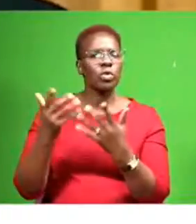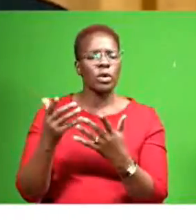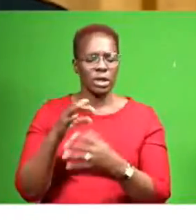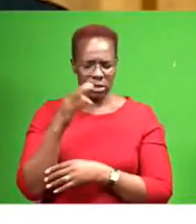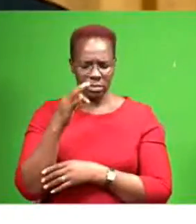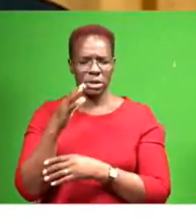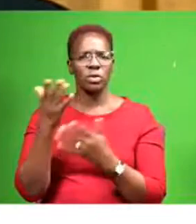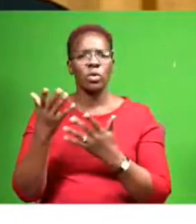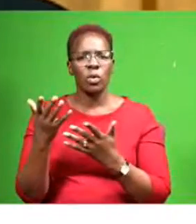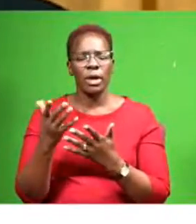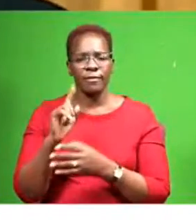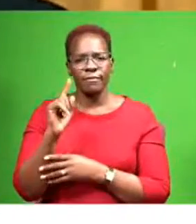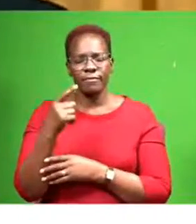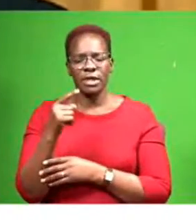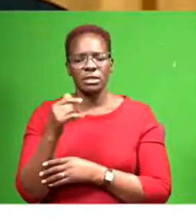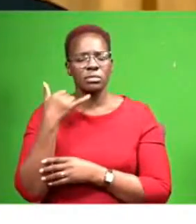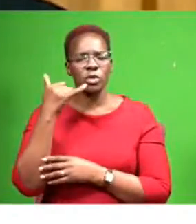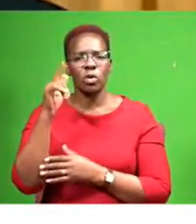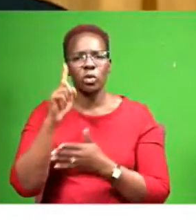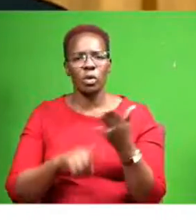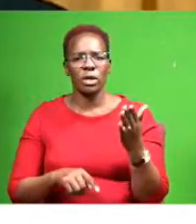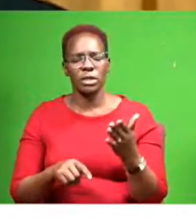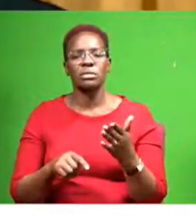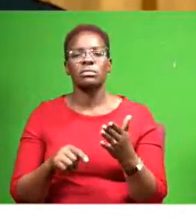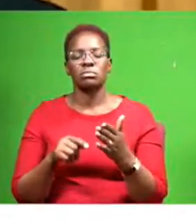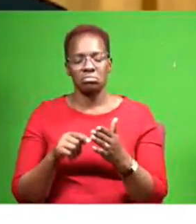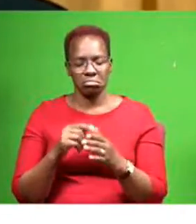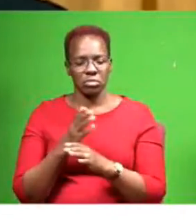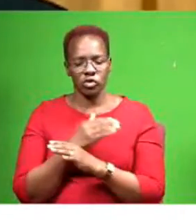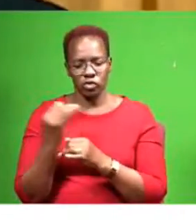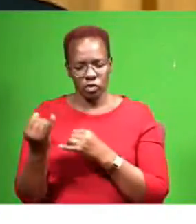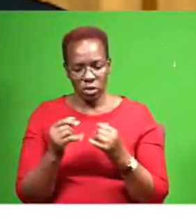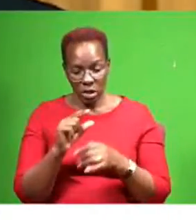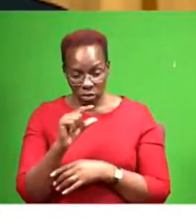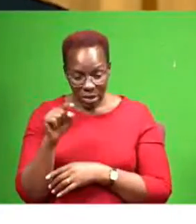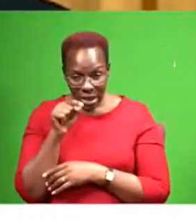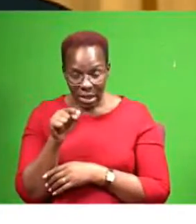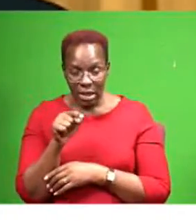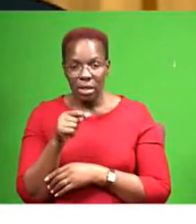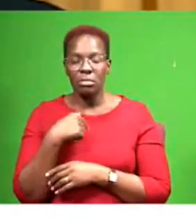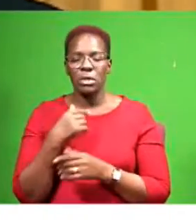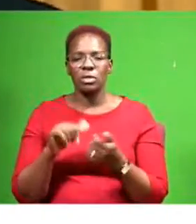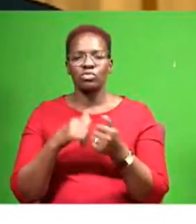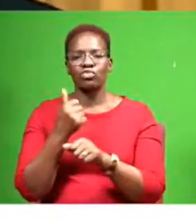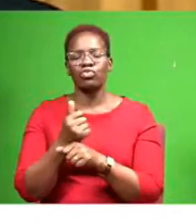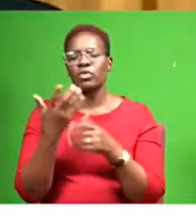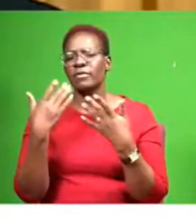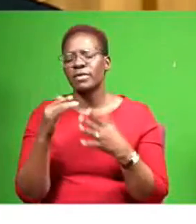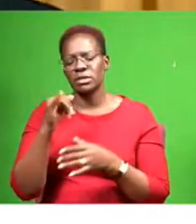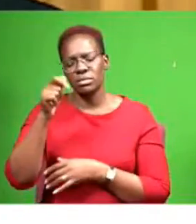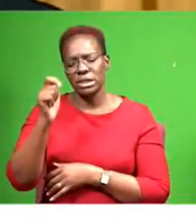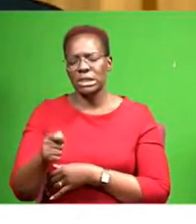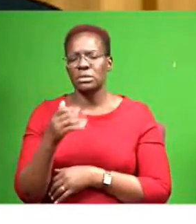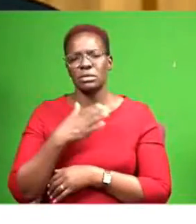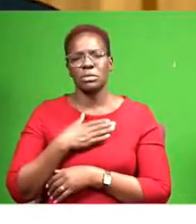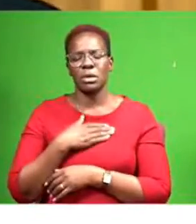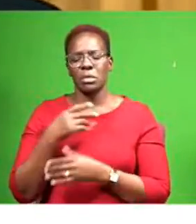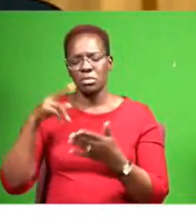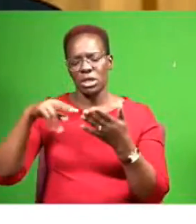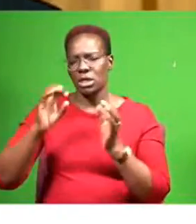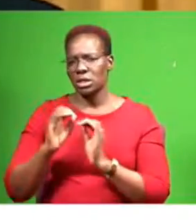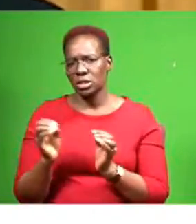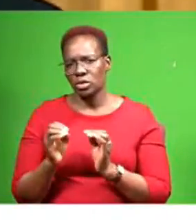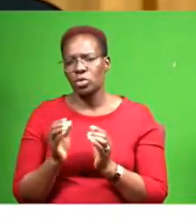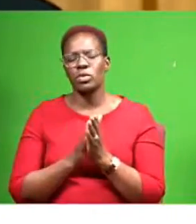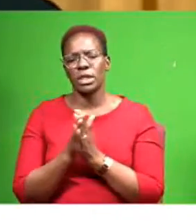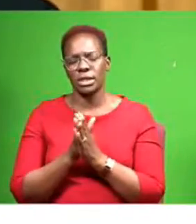first port of call is the preamble to the Constitution, which I have reproduced in my judgment, but I'll not read in the